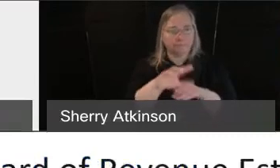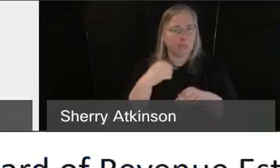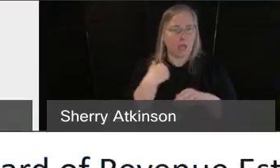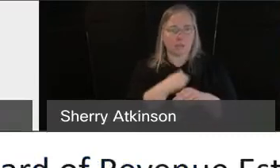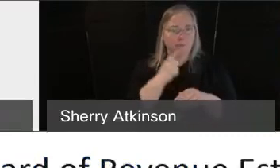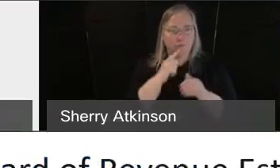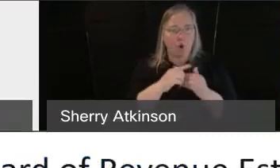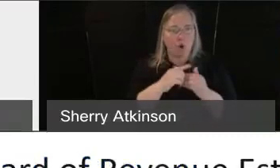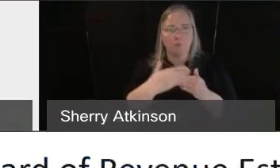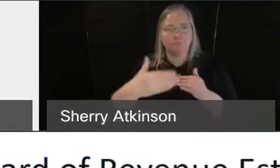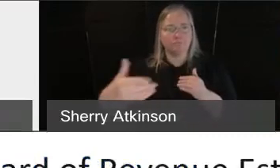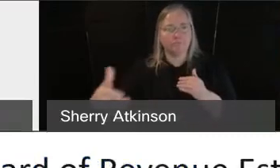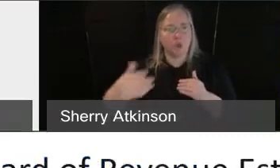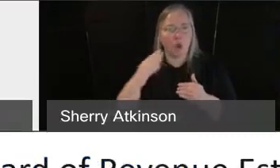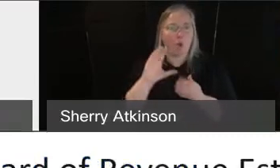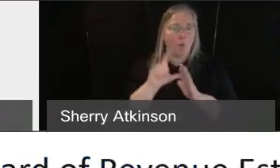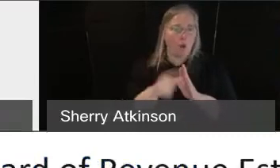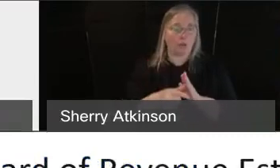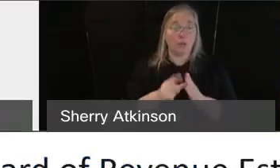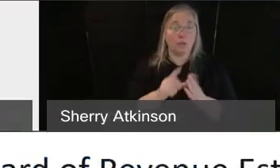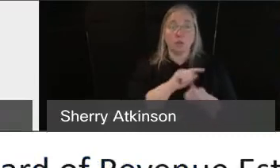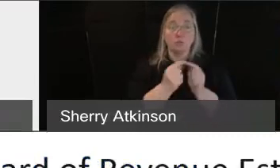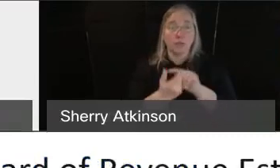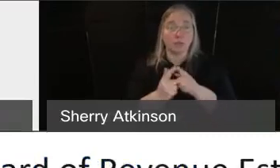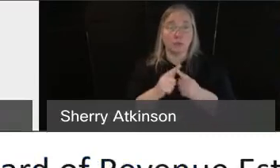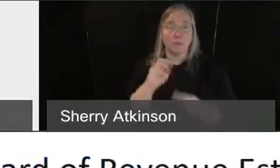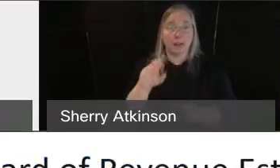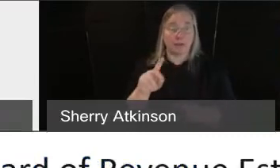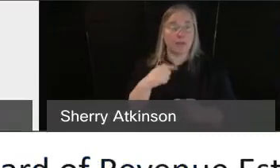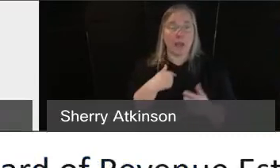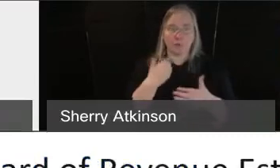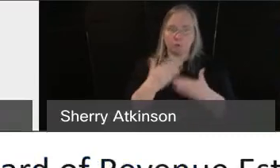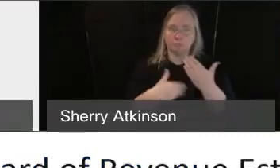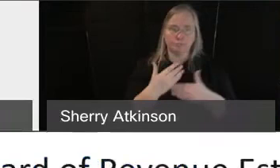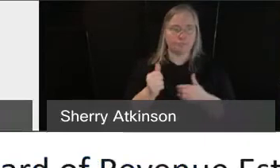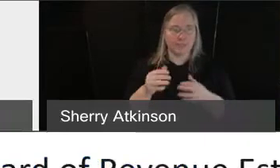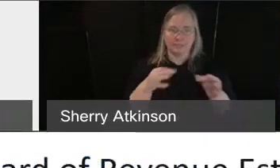So, translating that into Maryland, and I'm going to go really quick here,